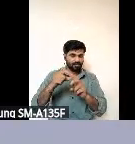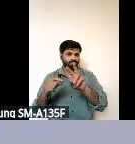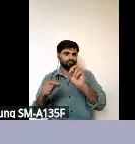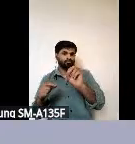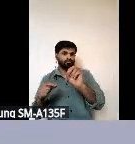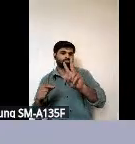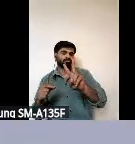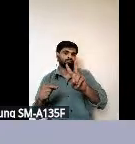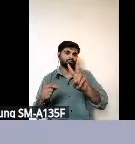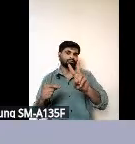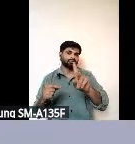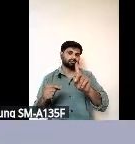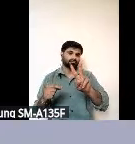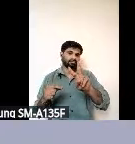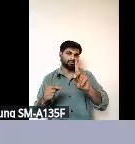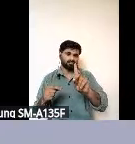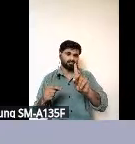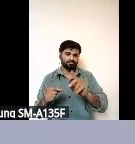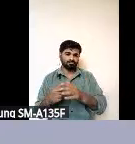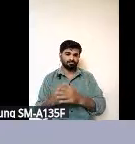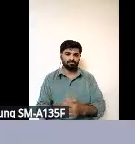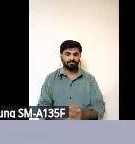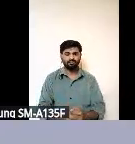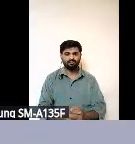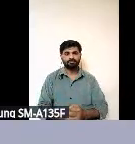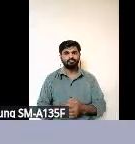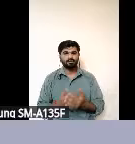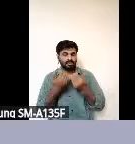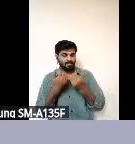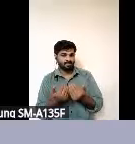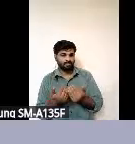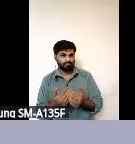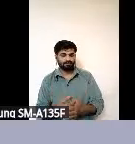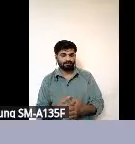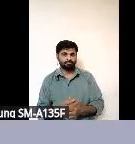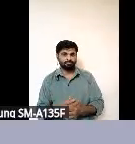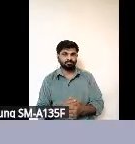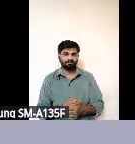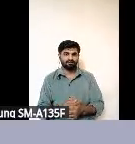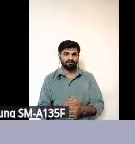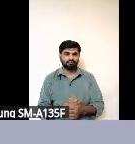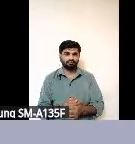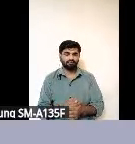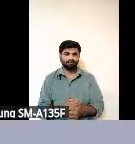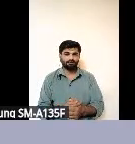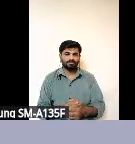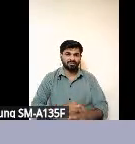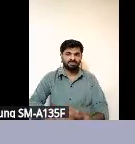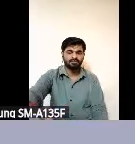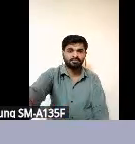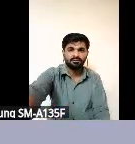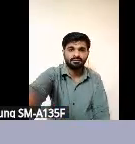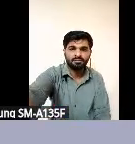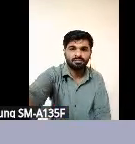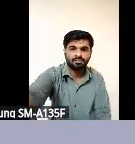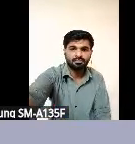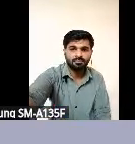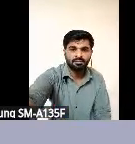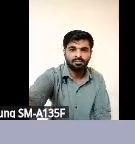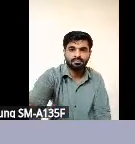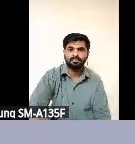these 10 categories have been sort of made comprehensive, wherein the individual disabilities, for instance,